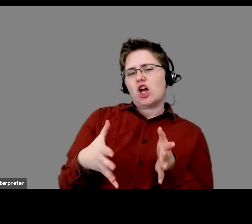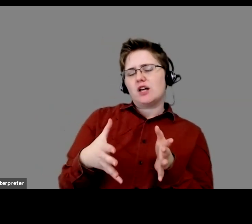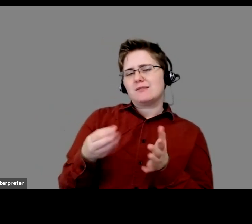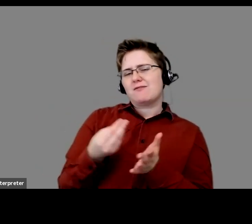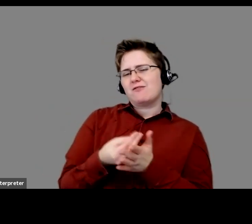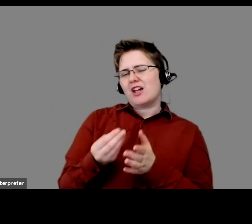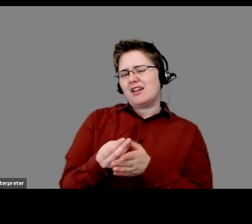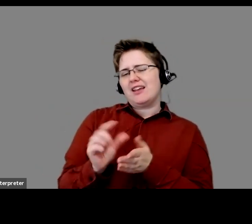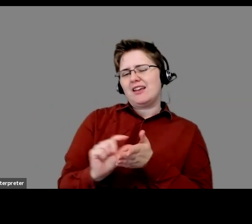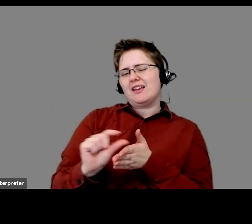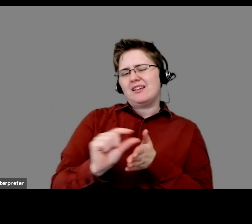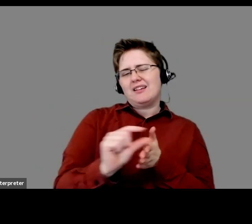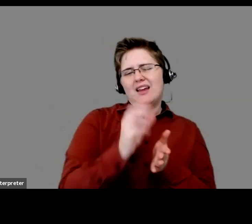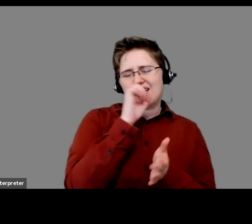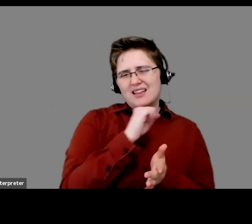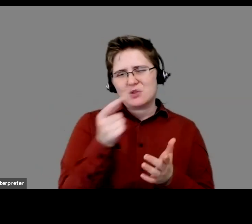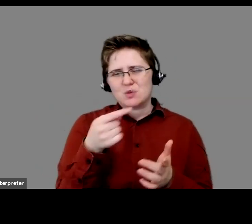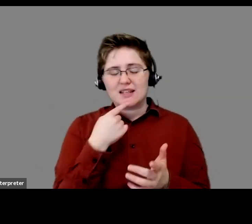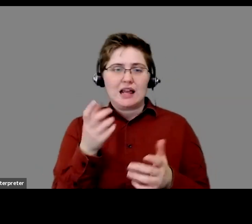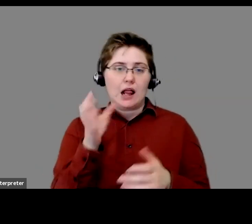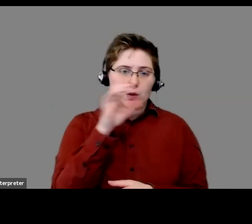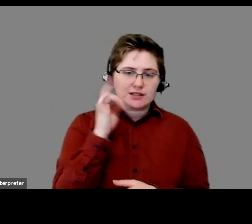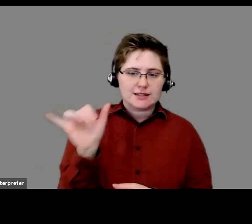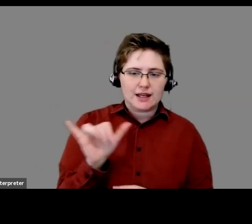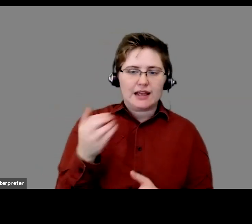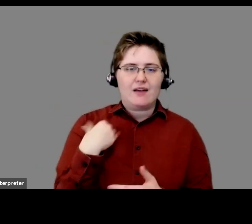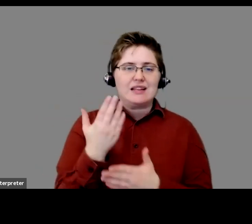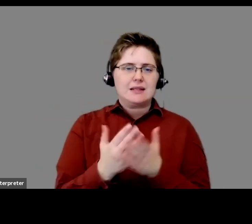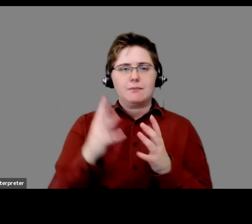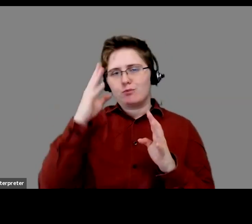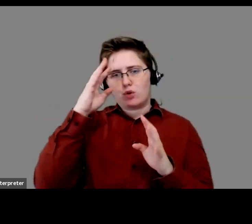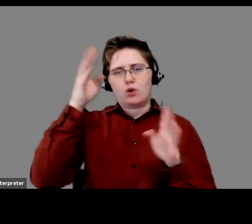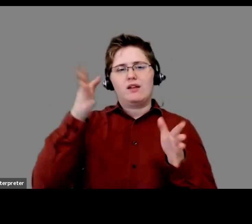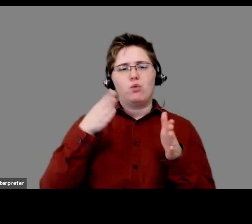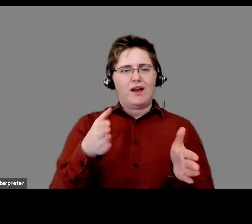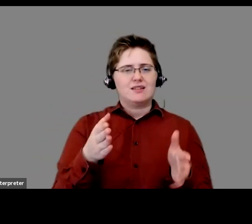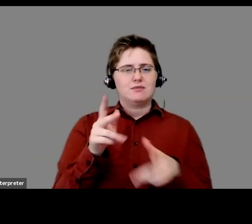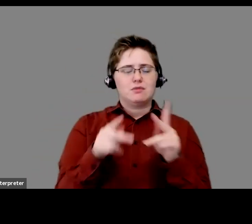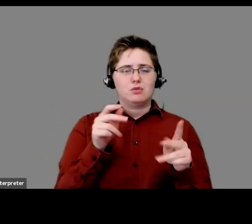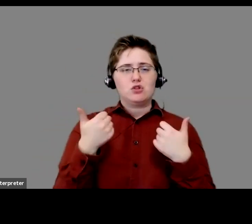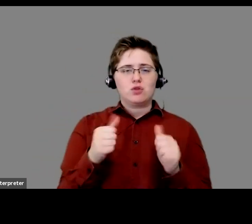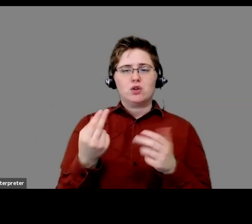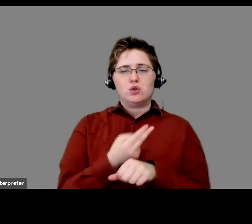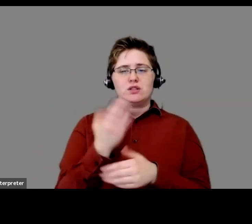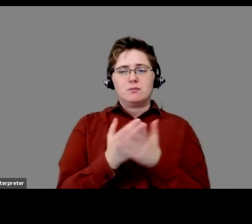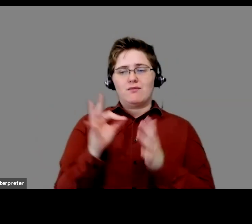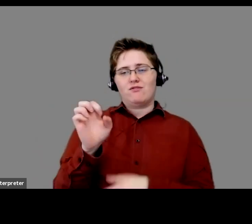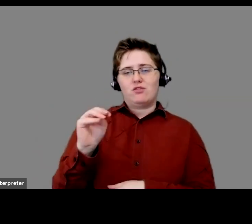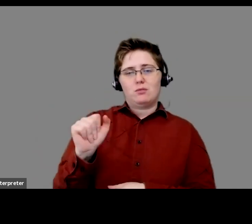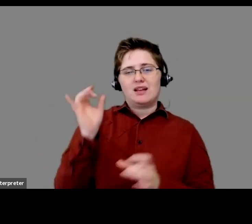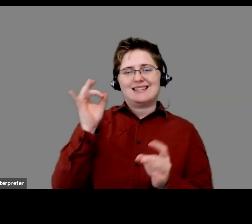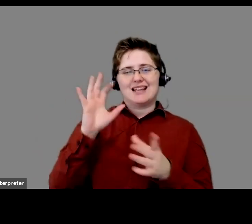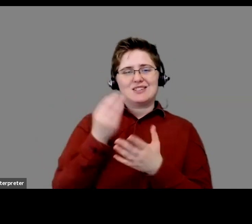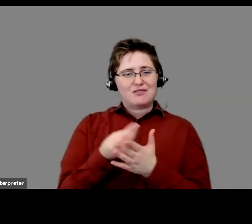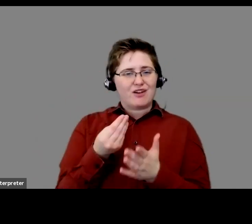funding, I guess you can say. And so it looks like there is some creative ways that people are trying to use some FEMA disaster funding, but